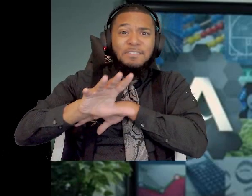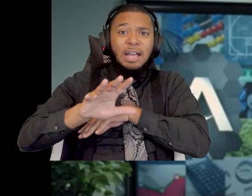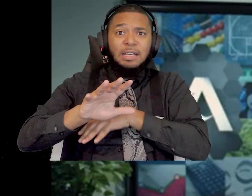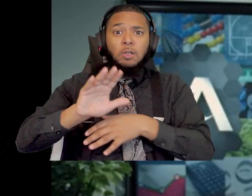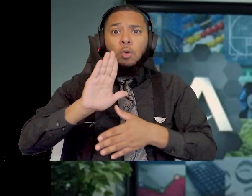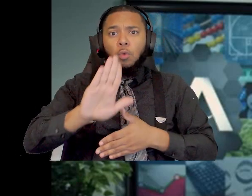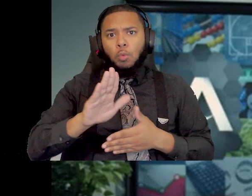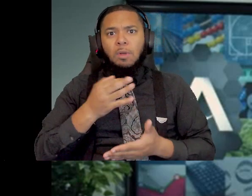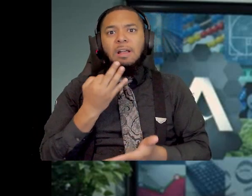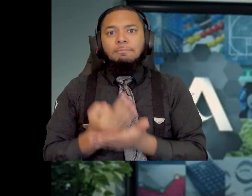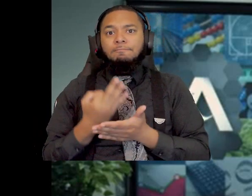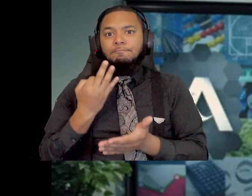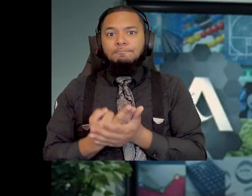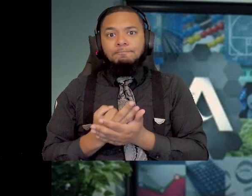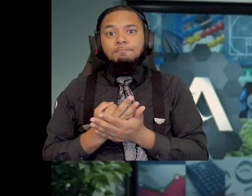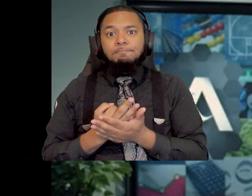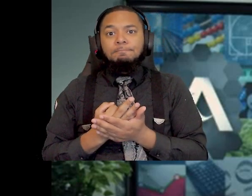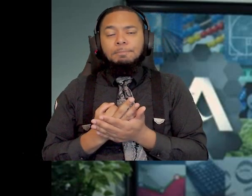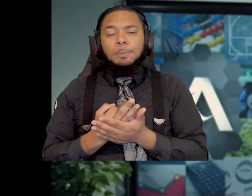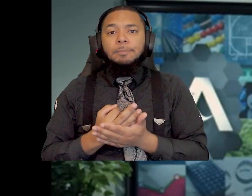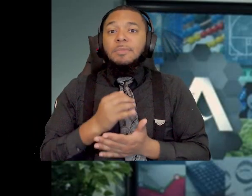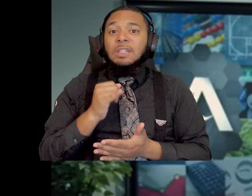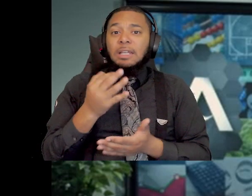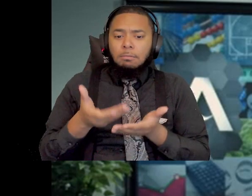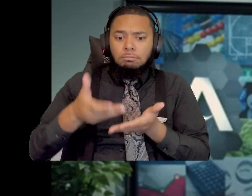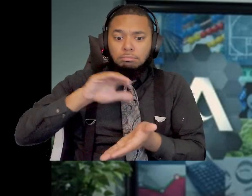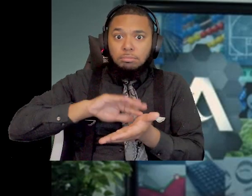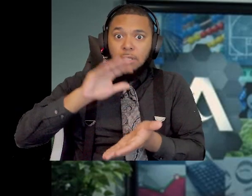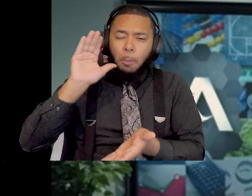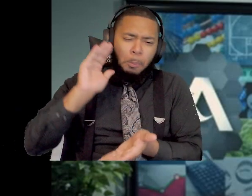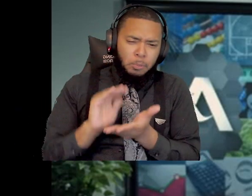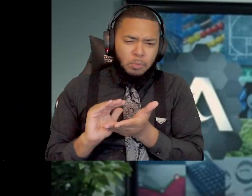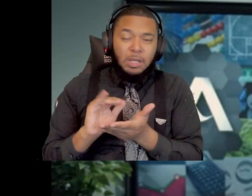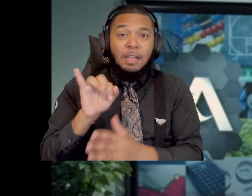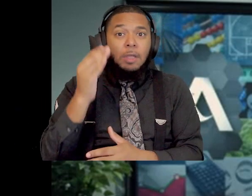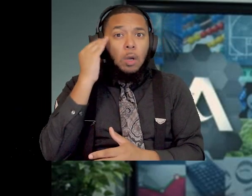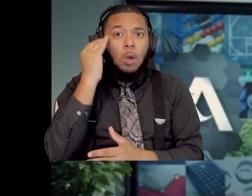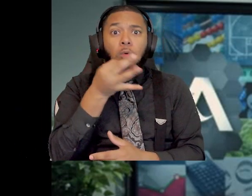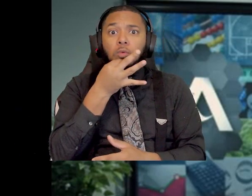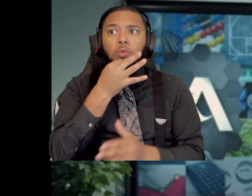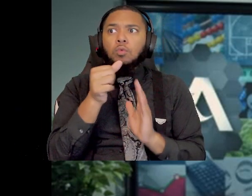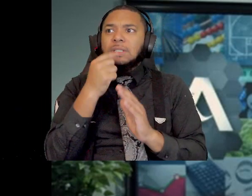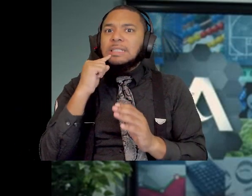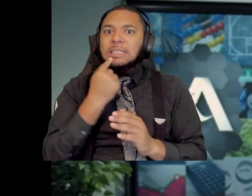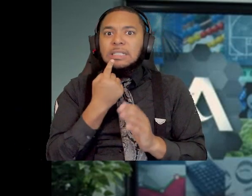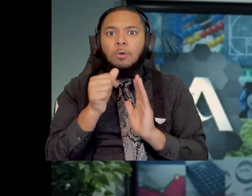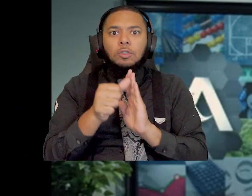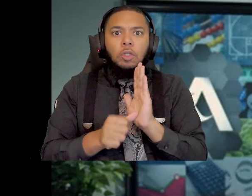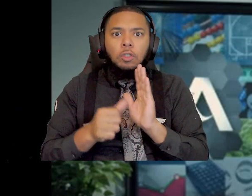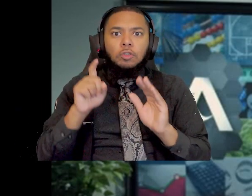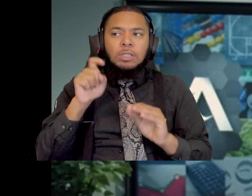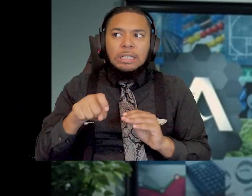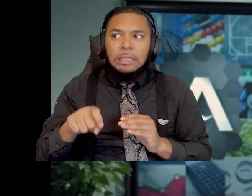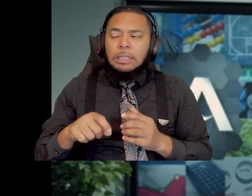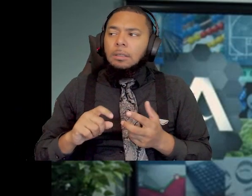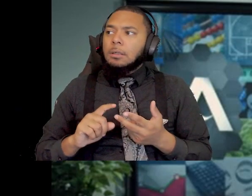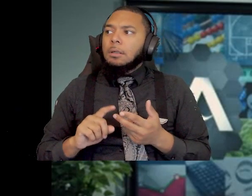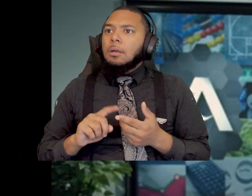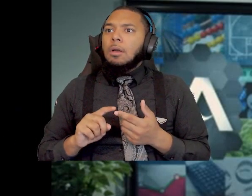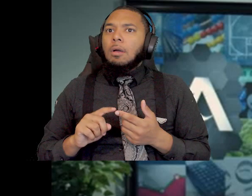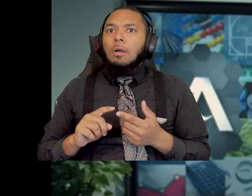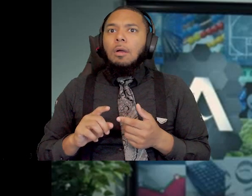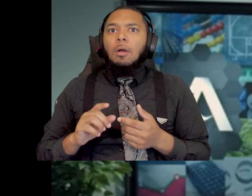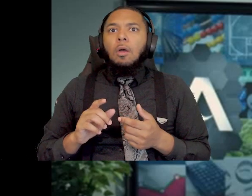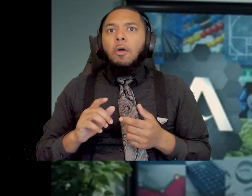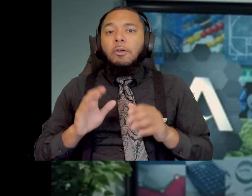health so if you know that there's a big surgery coming up in the future or there is some accident